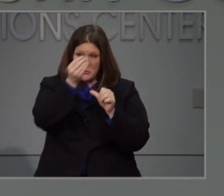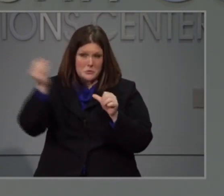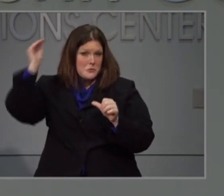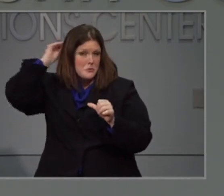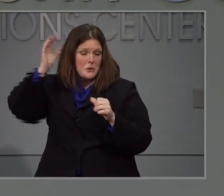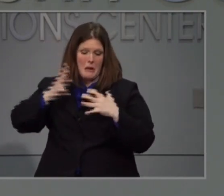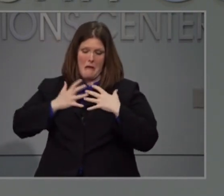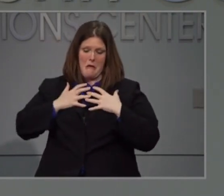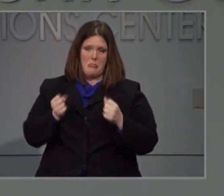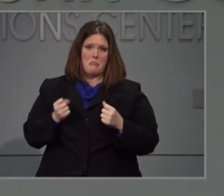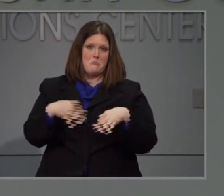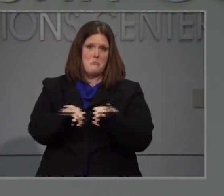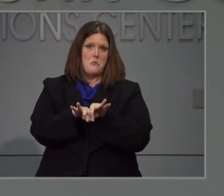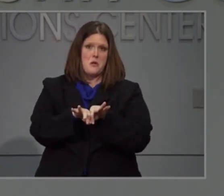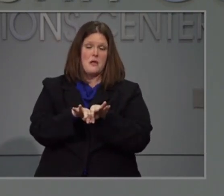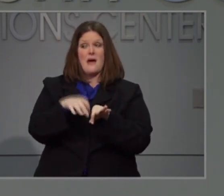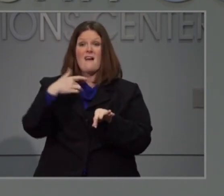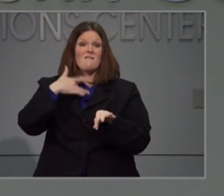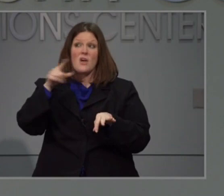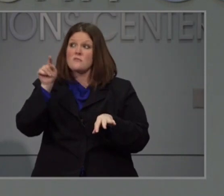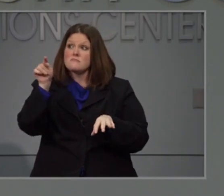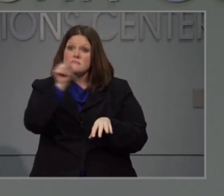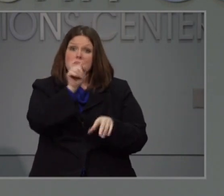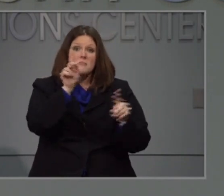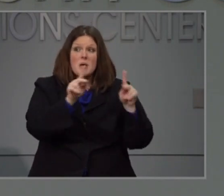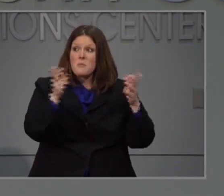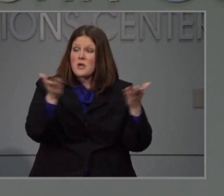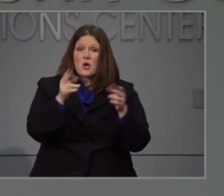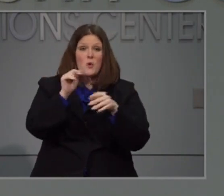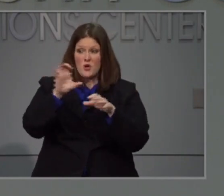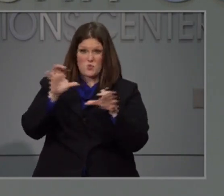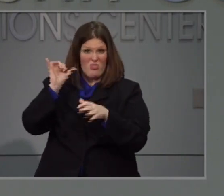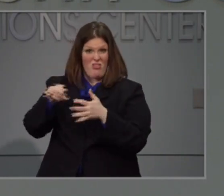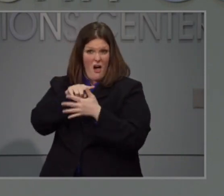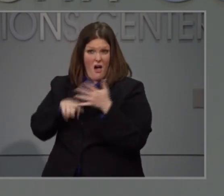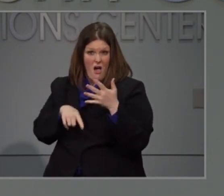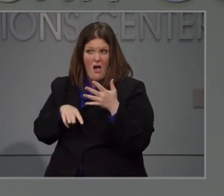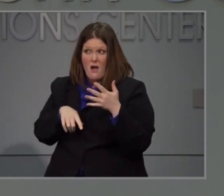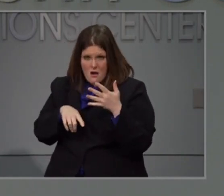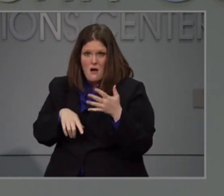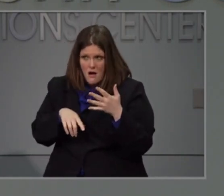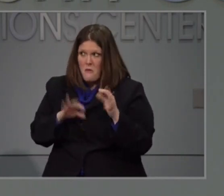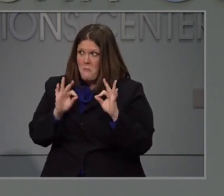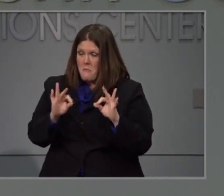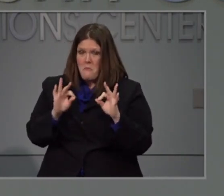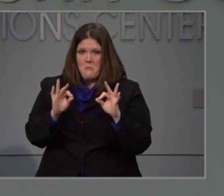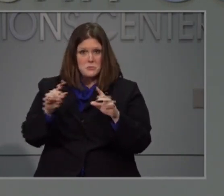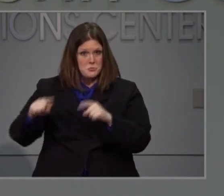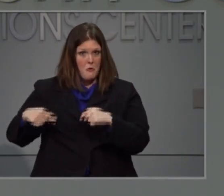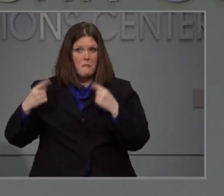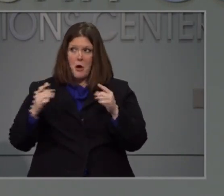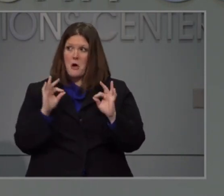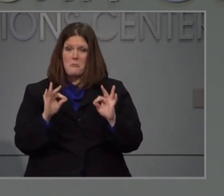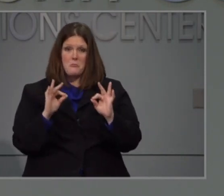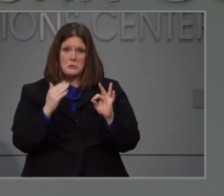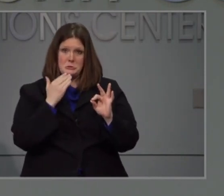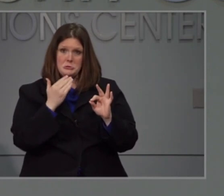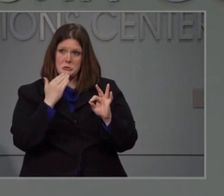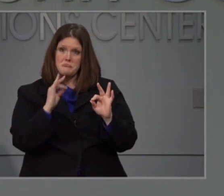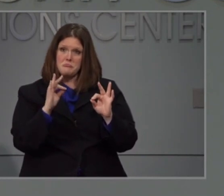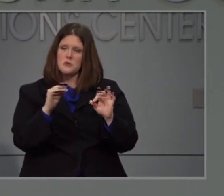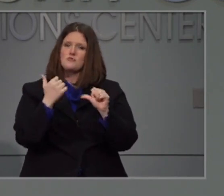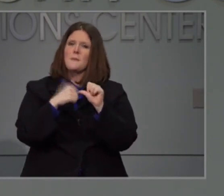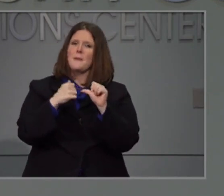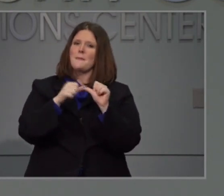when people start living like that, North Carolinians have been doing well so far. Let's just remember how safe we've